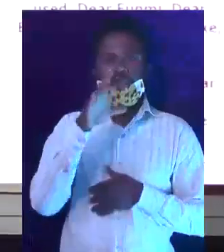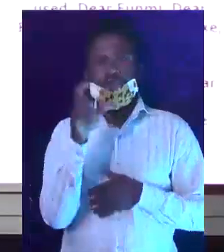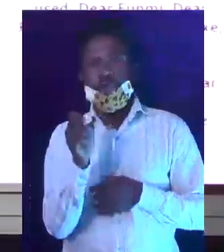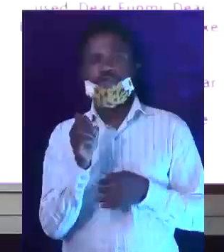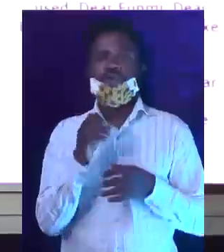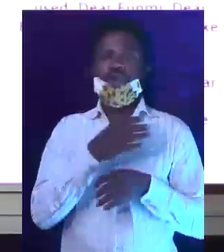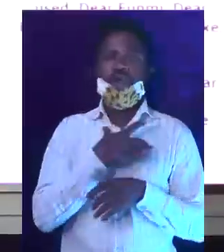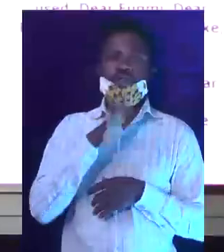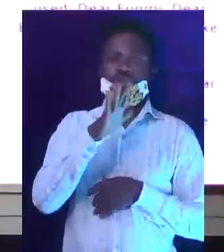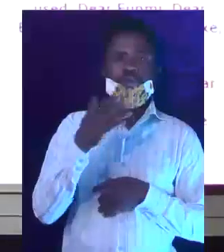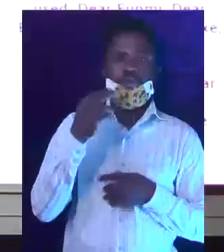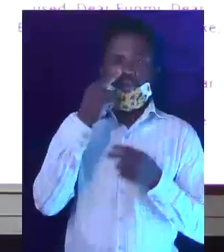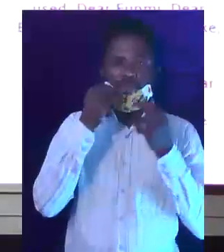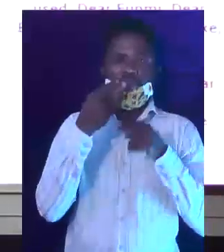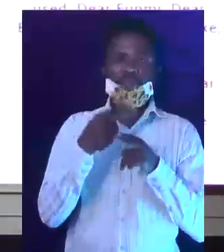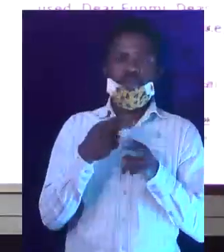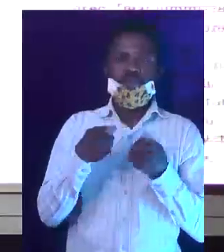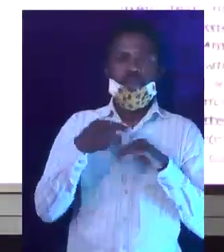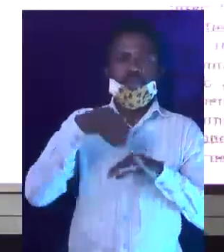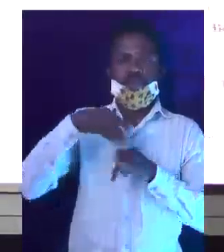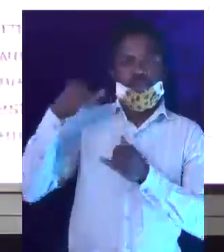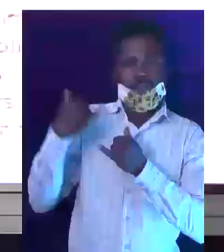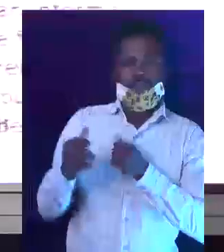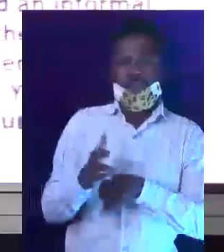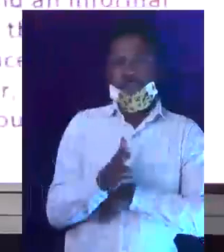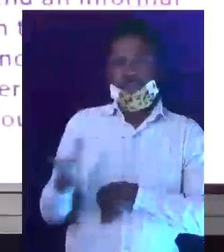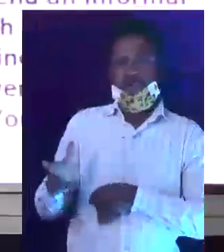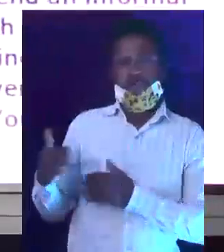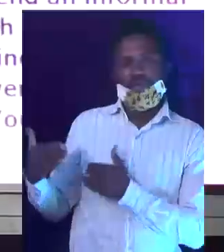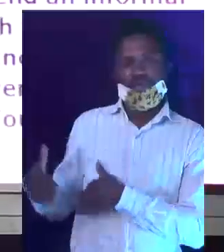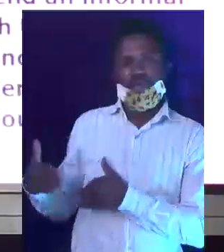your pet name comes at the bottom right side.